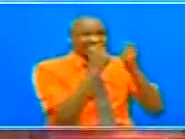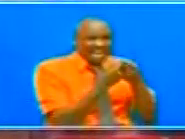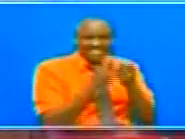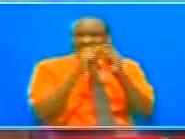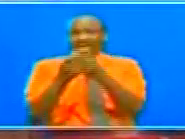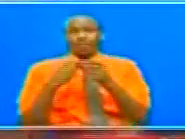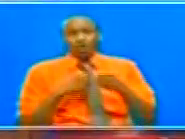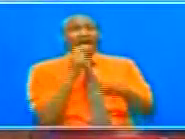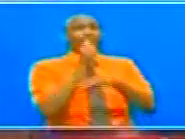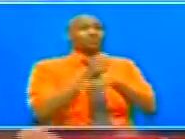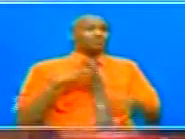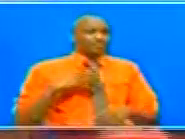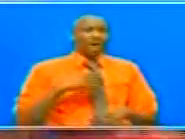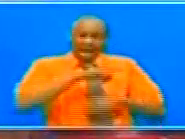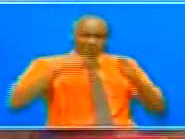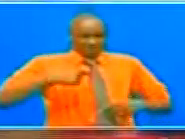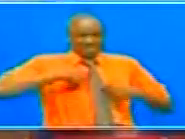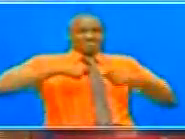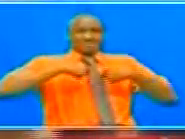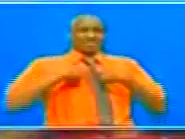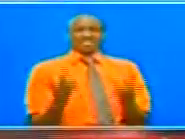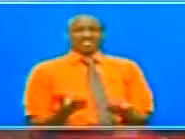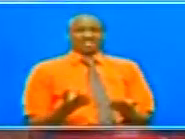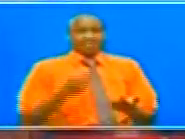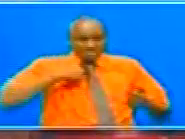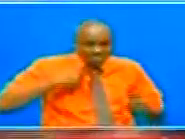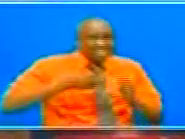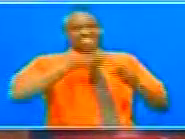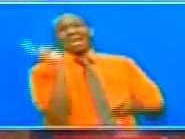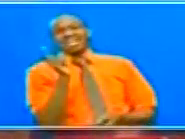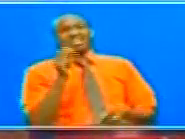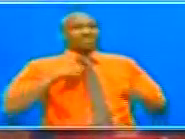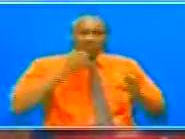name-calling. Mm. It's not about Duale. Duale resigned, you say, would that end Al-Shabaab?